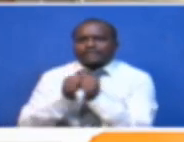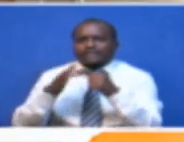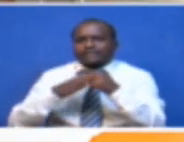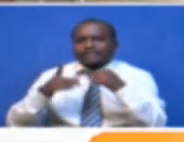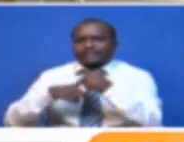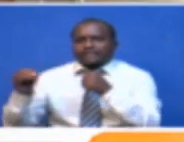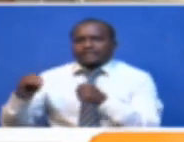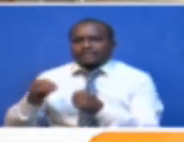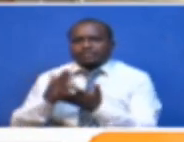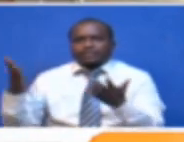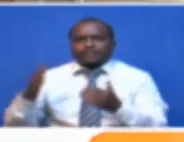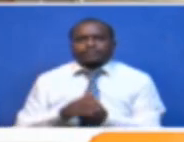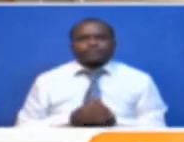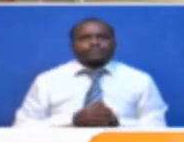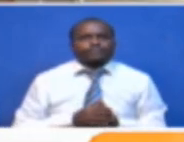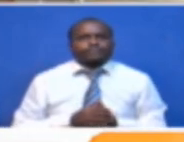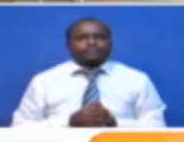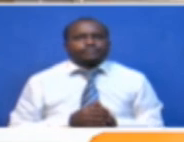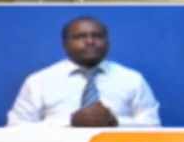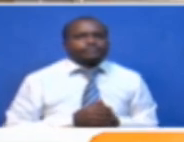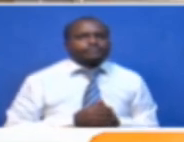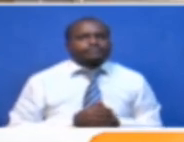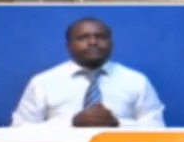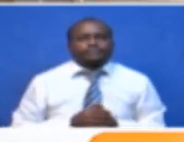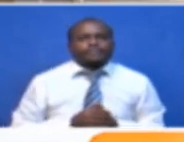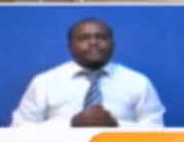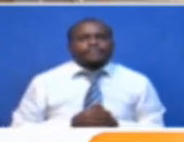late 60s. Yes. Yes. That's right. Okay.